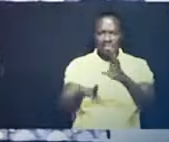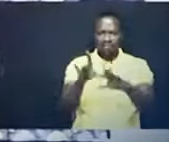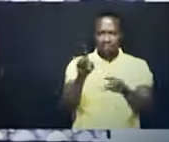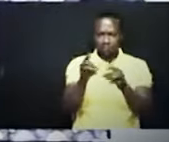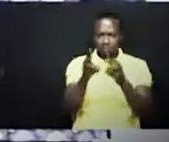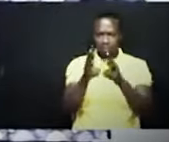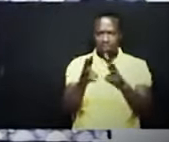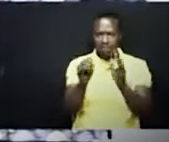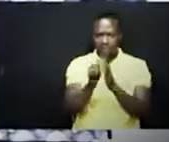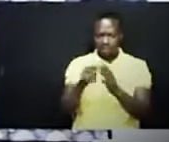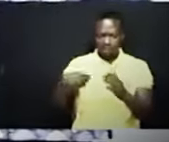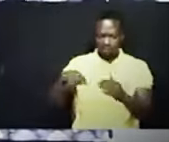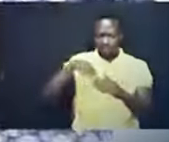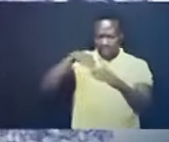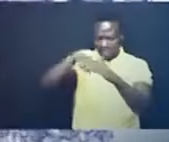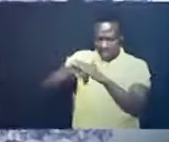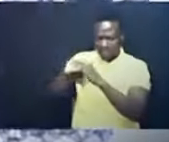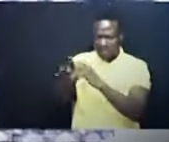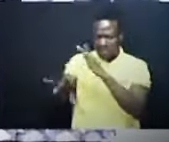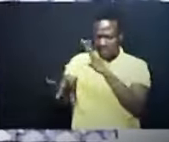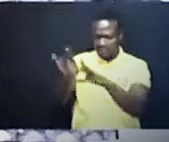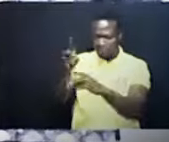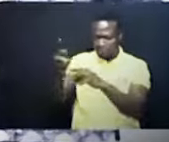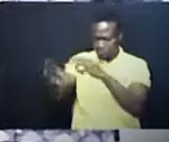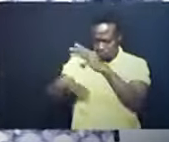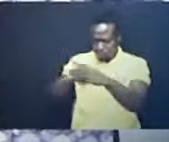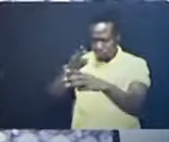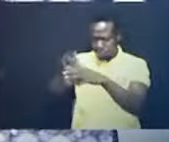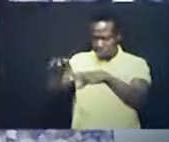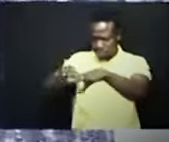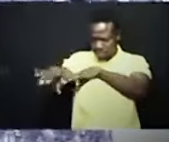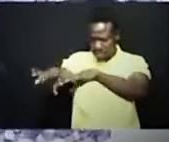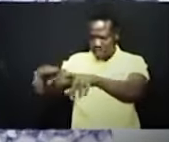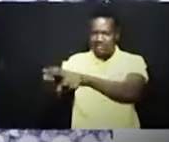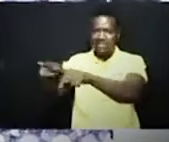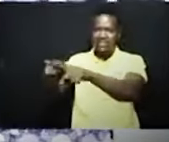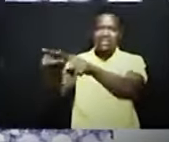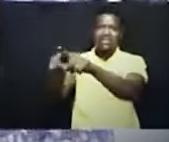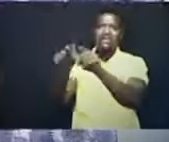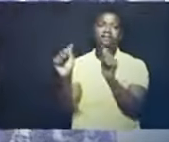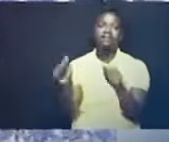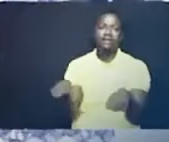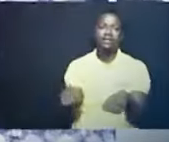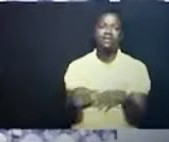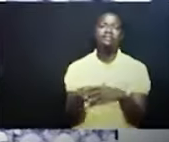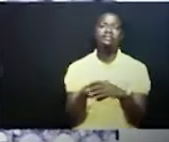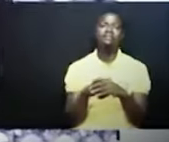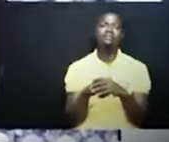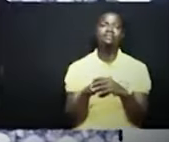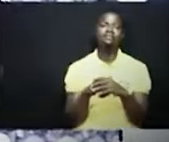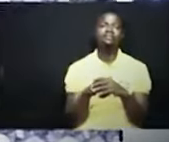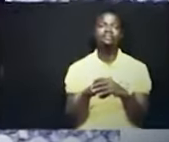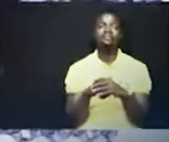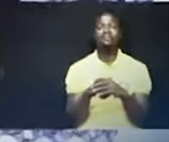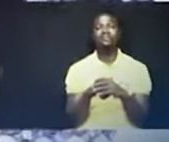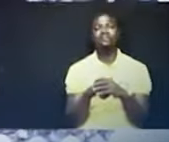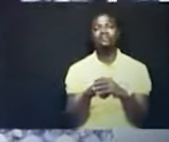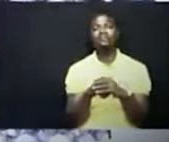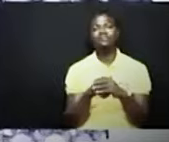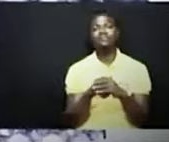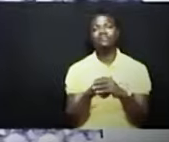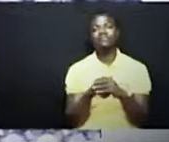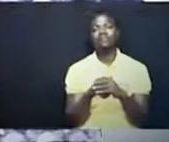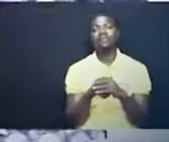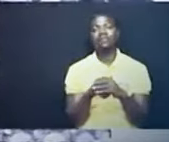navigate into the spirit world. Sanso ana onyame nam Kristo so wo yem foforo no wama ye huhum atenka ye betumi afa so ene